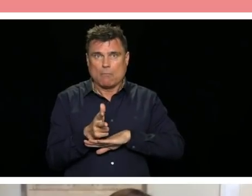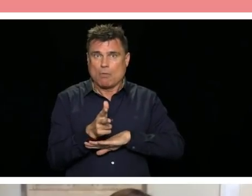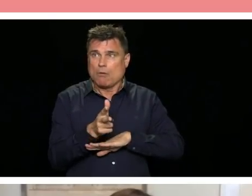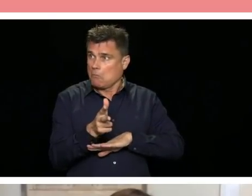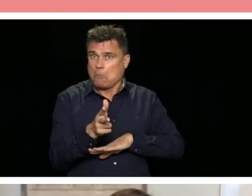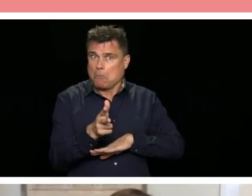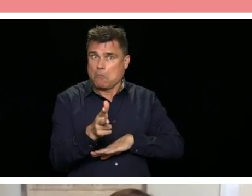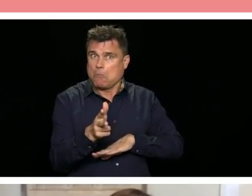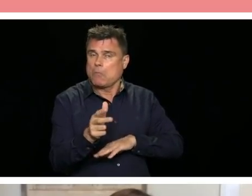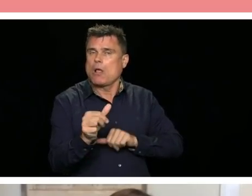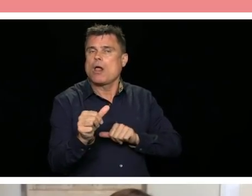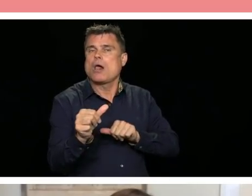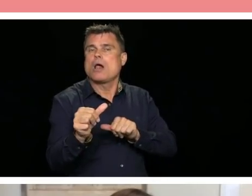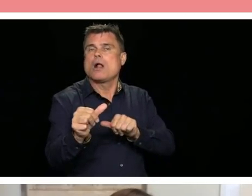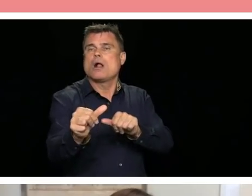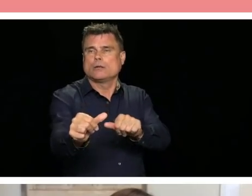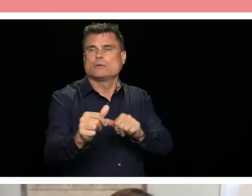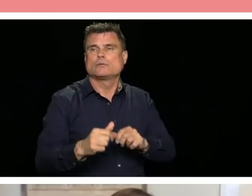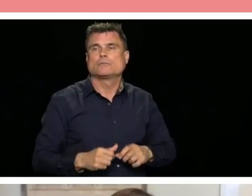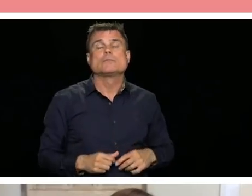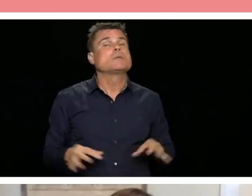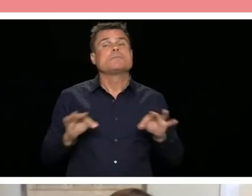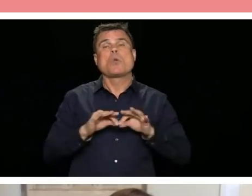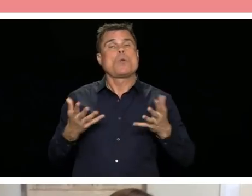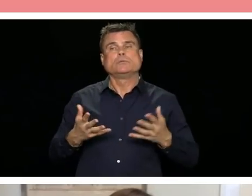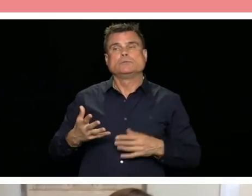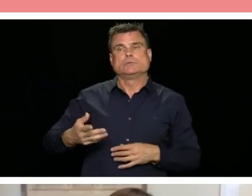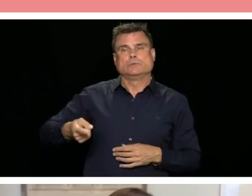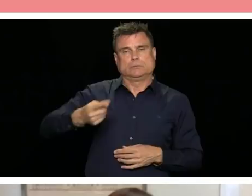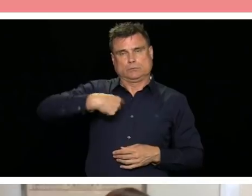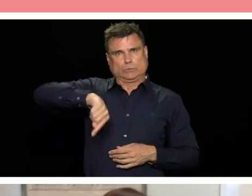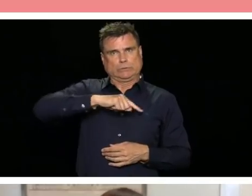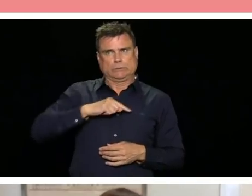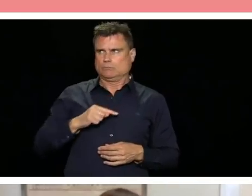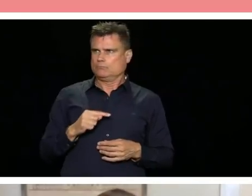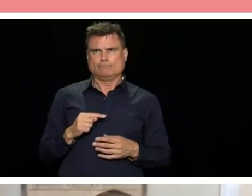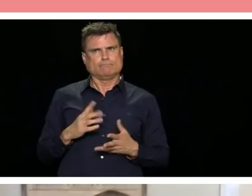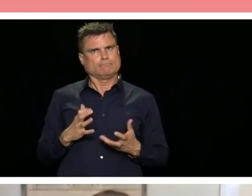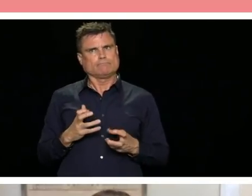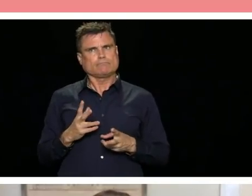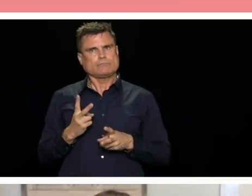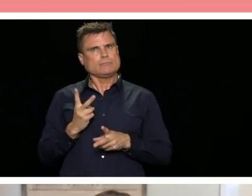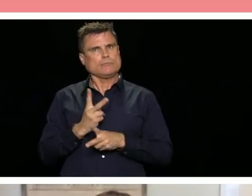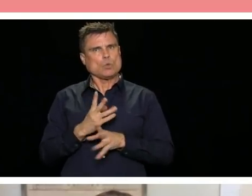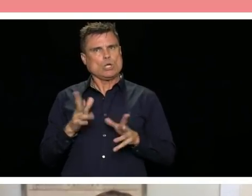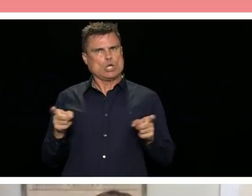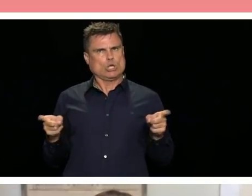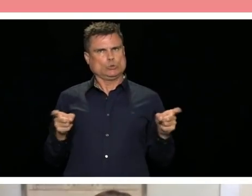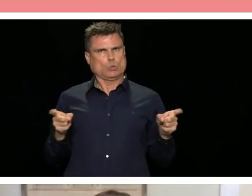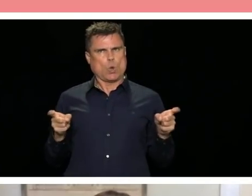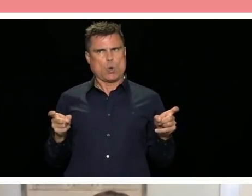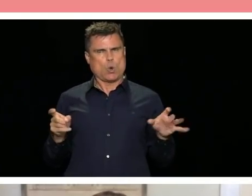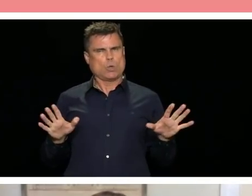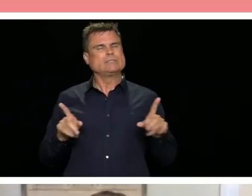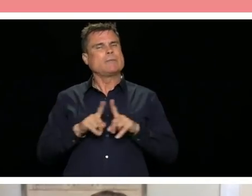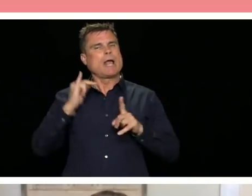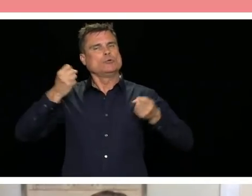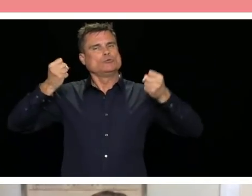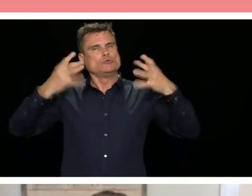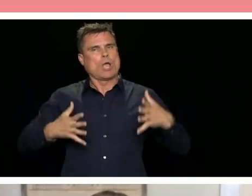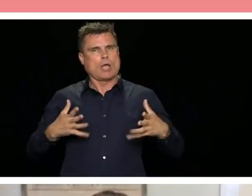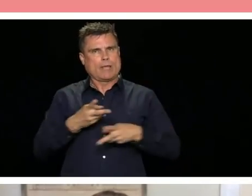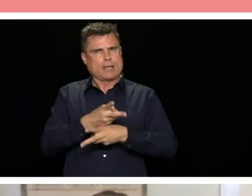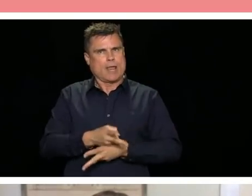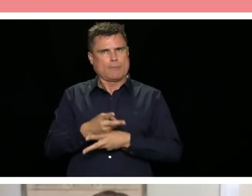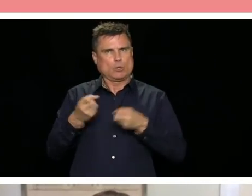what certainly has felt like something very uncontrollable. So it'll be an interesting few weeks, as